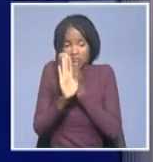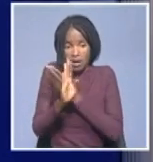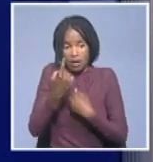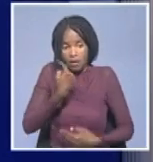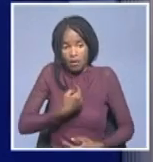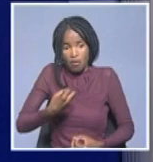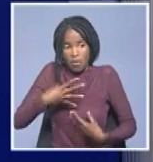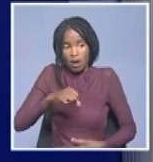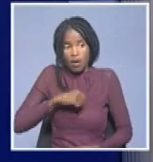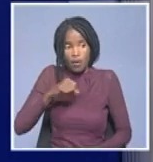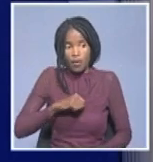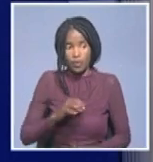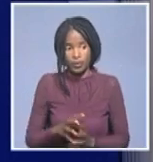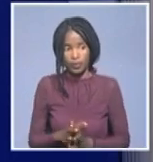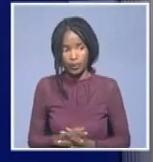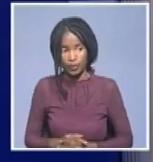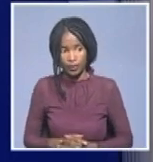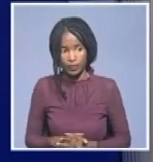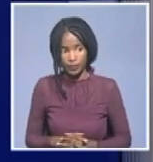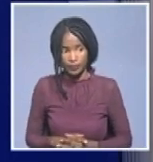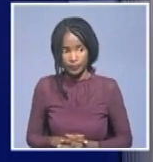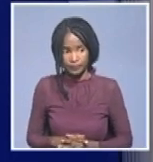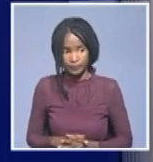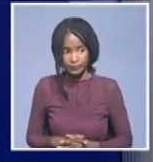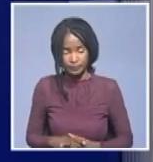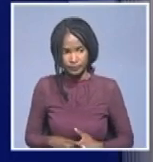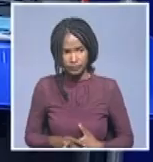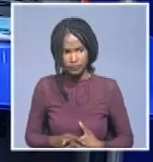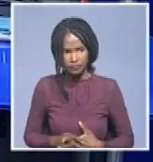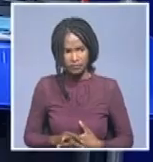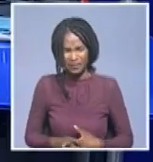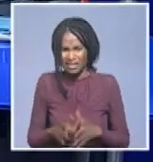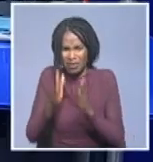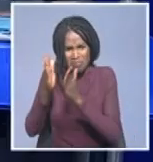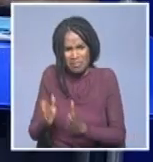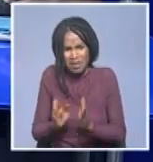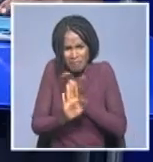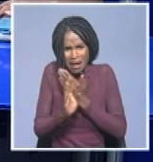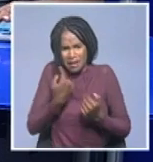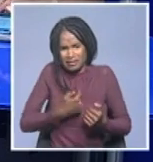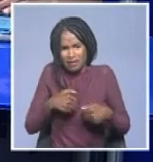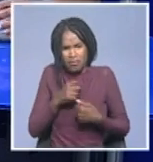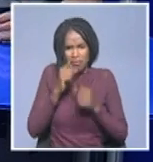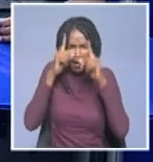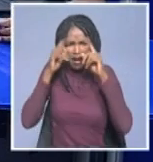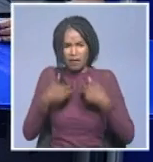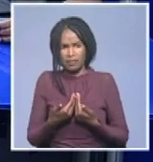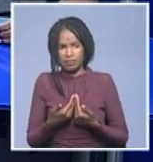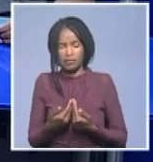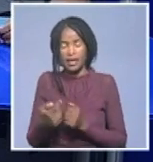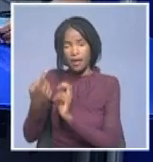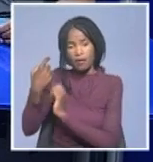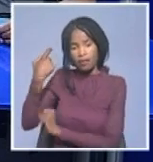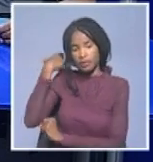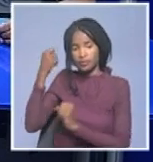themselves from contracting novel coronavirus. And what are these extra measures? Well, we have issued, as a ministry, we have